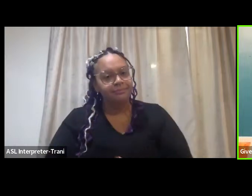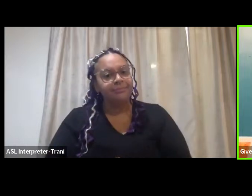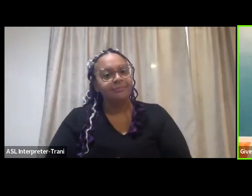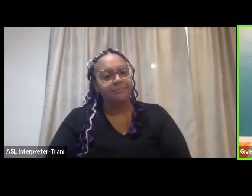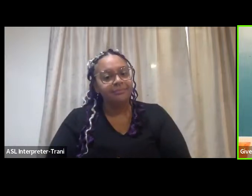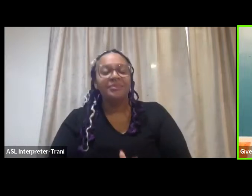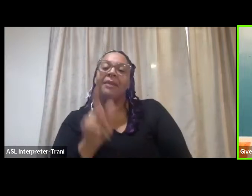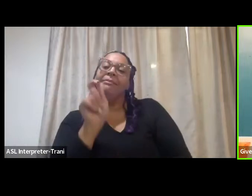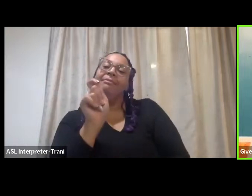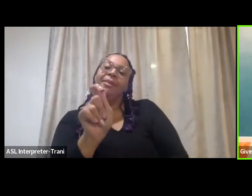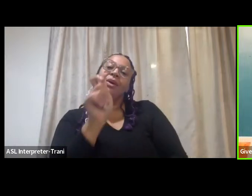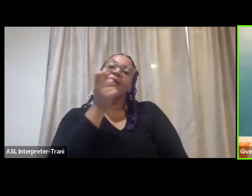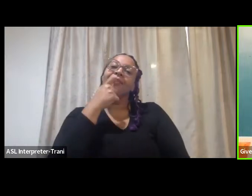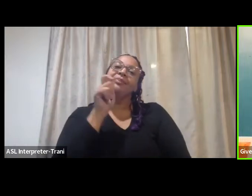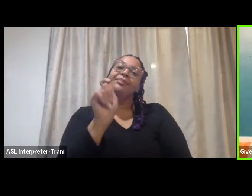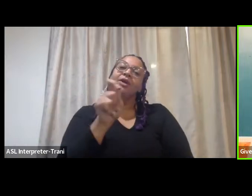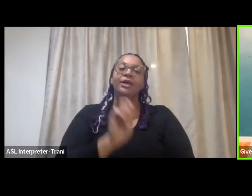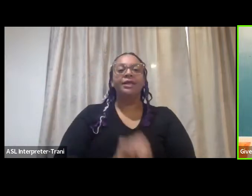Period.